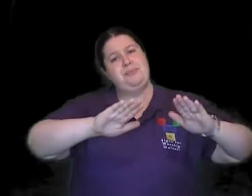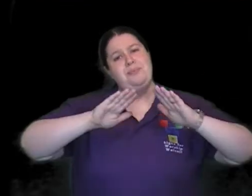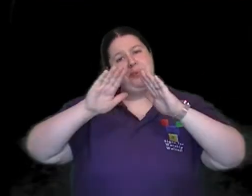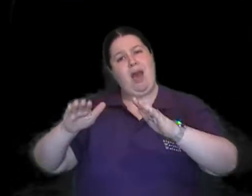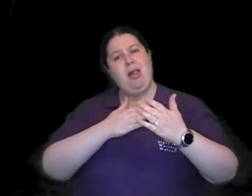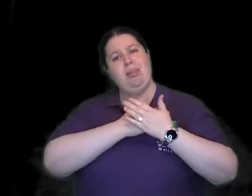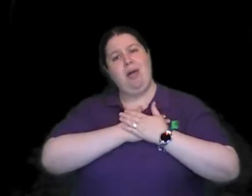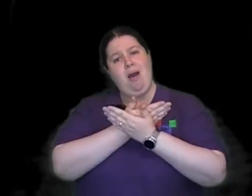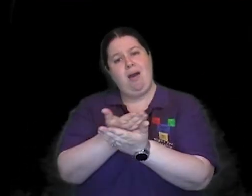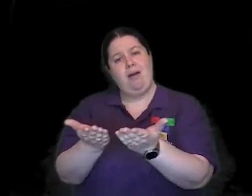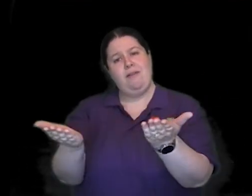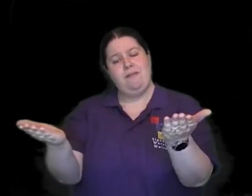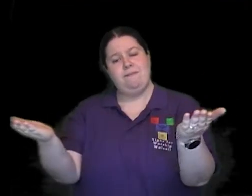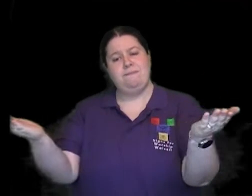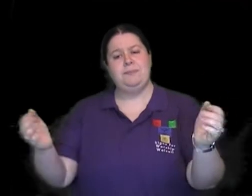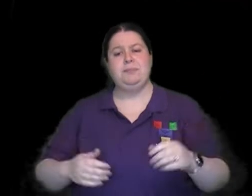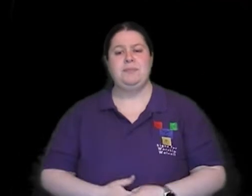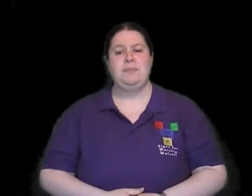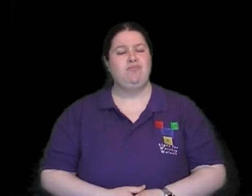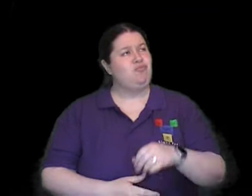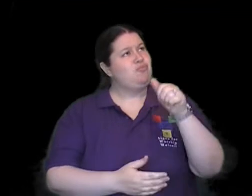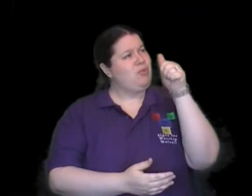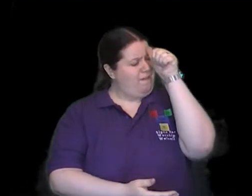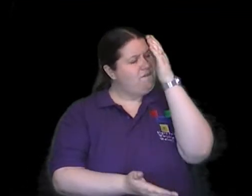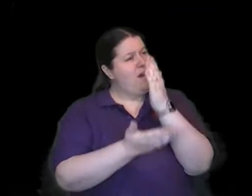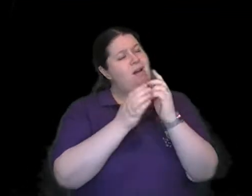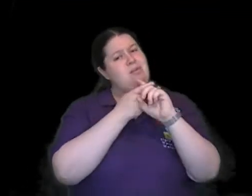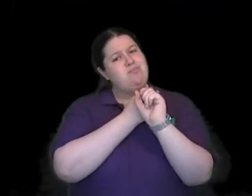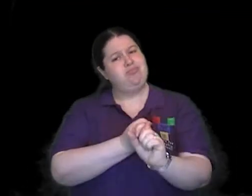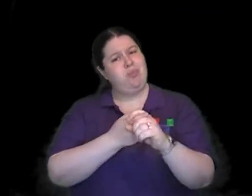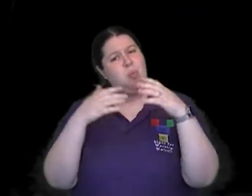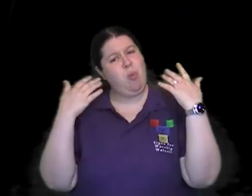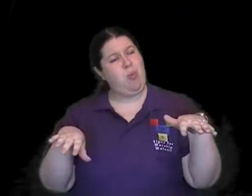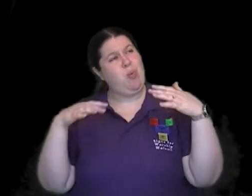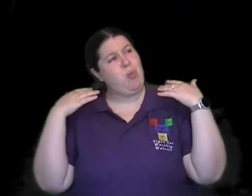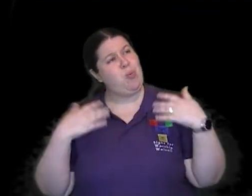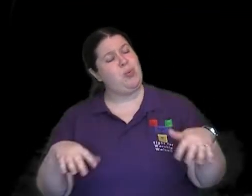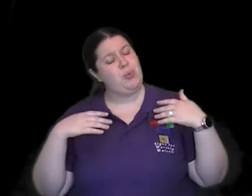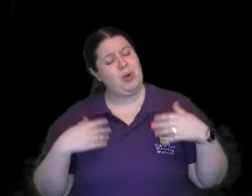Great is thy faithfulness.